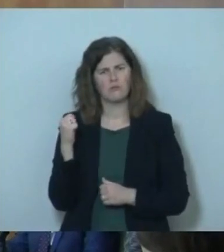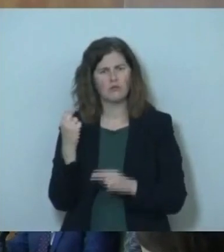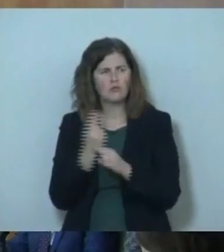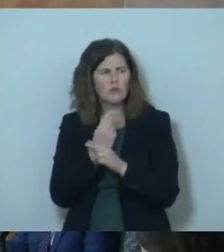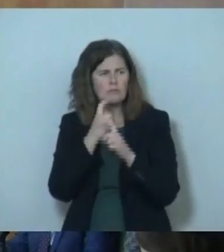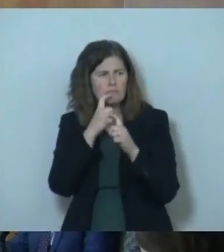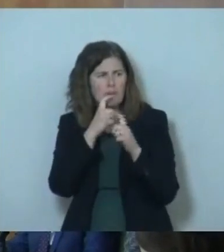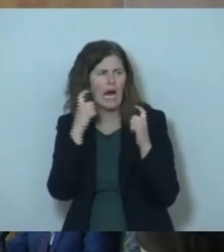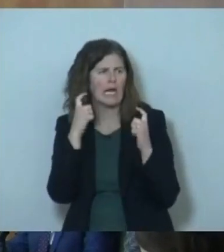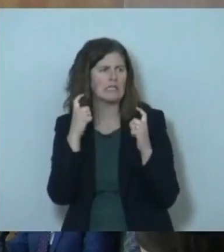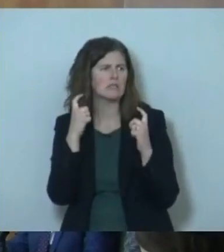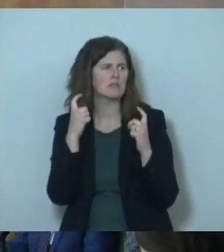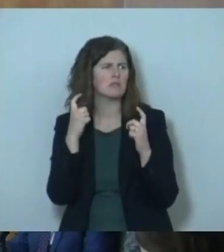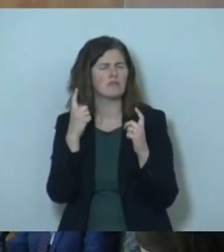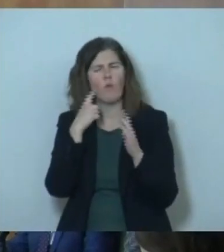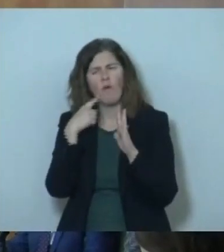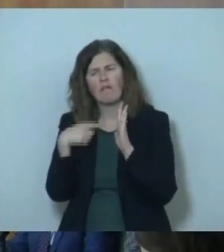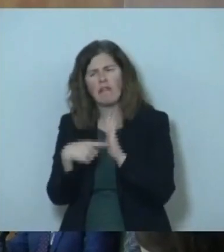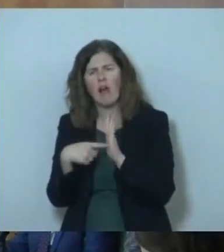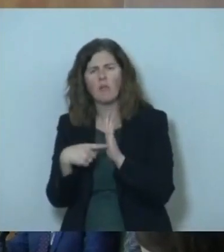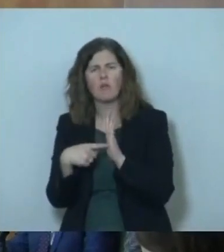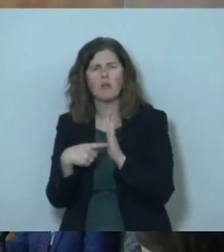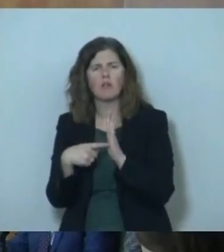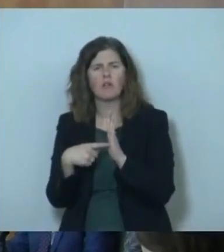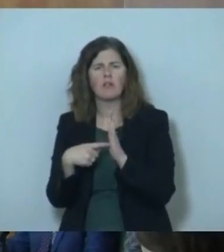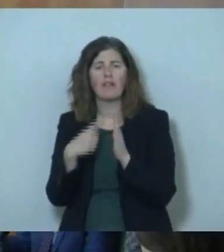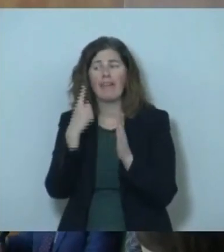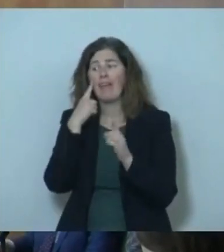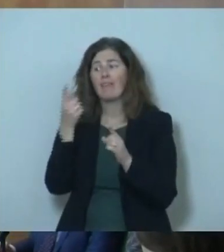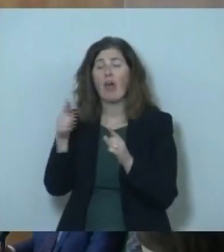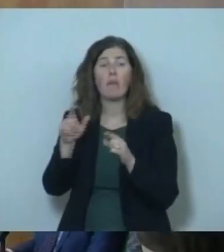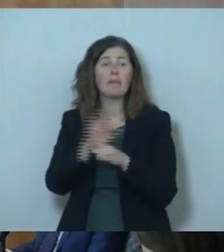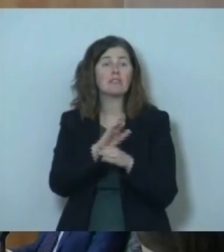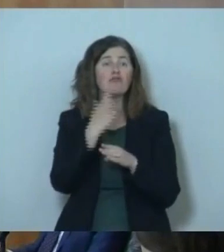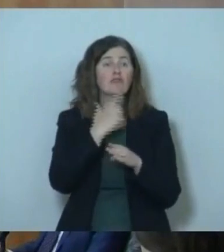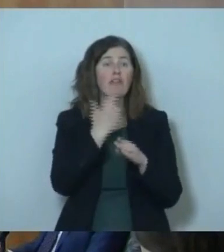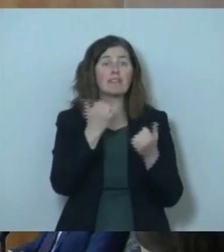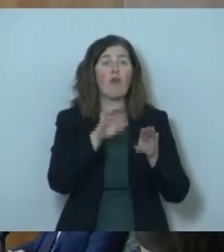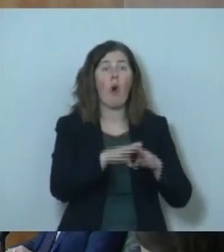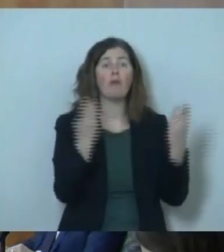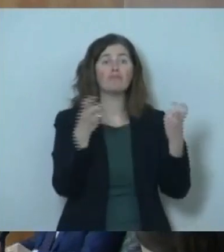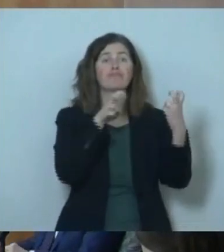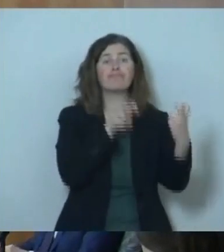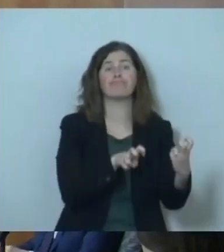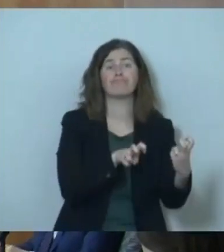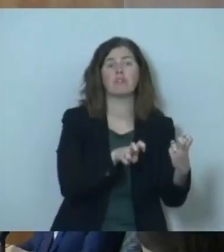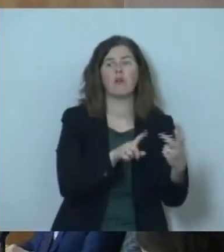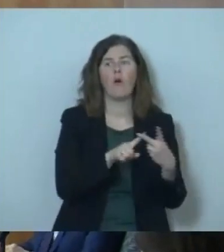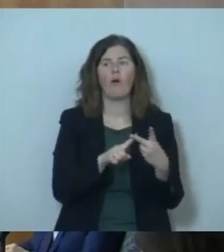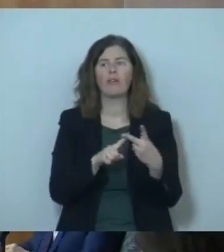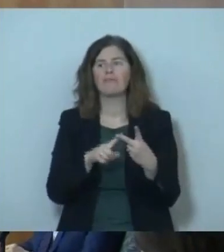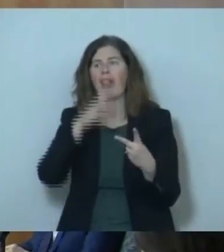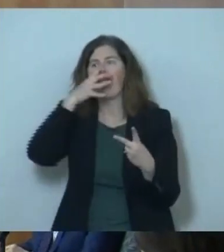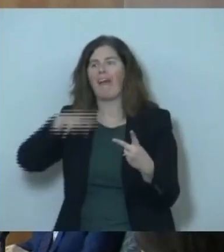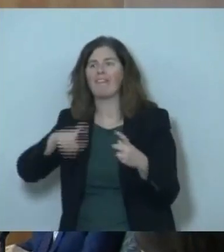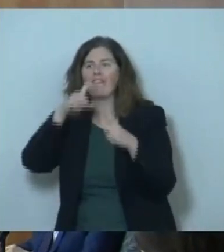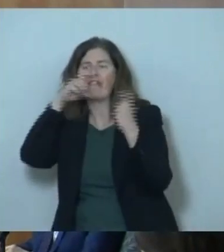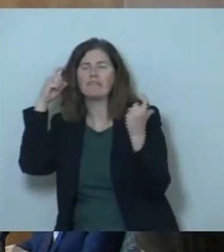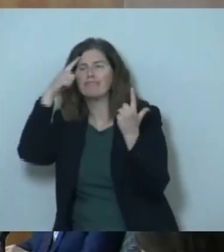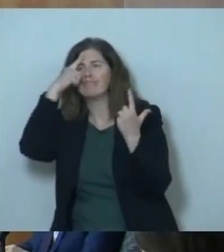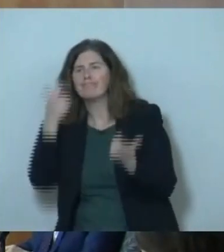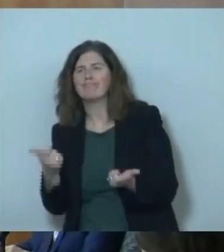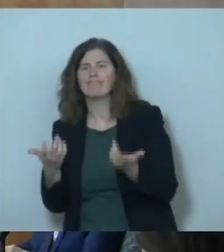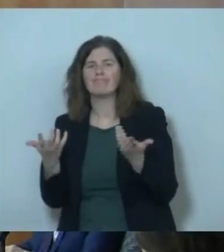health order? For example, by offering table service in restaurants or treating the face covering requirement as optional